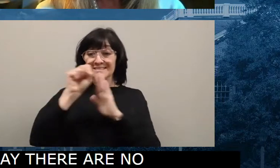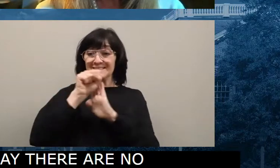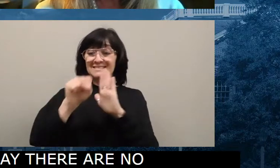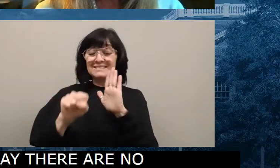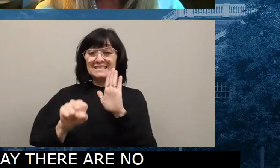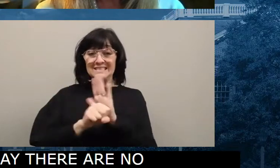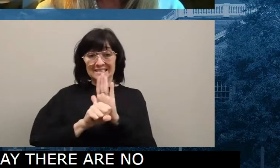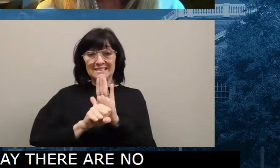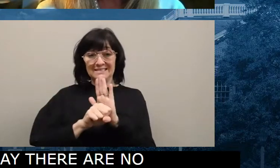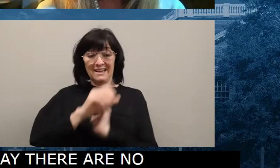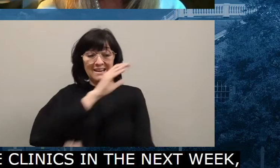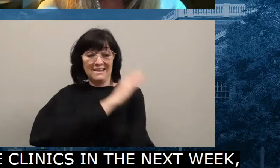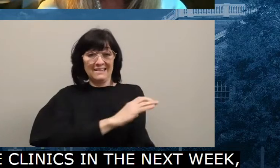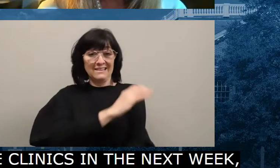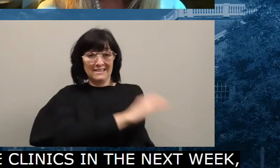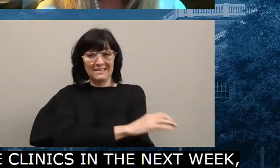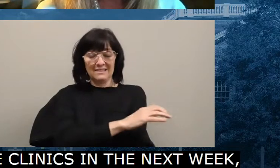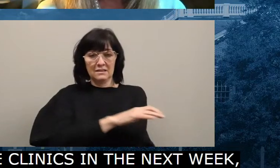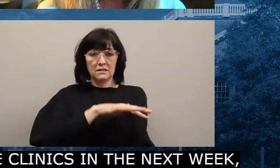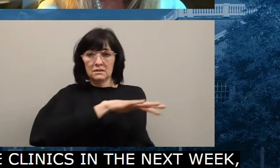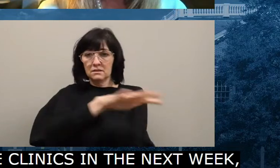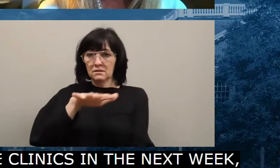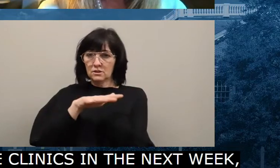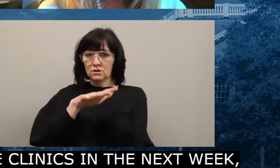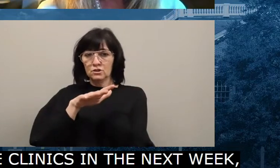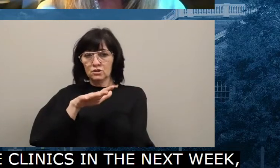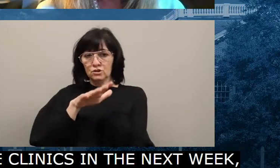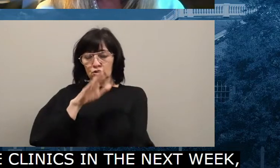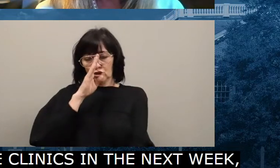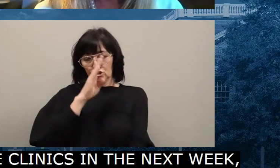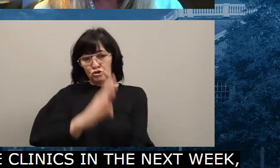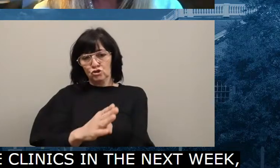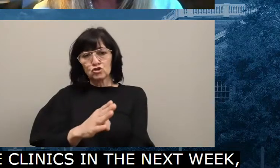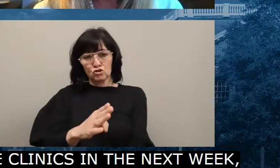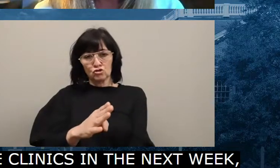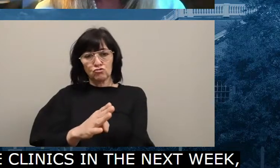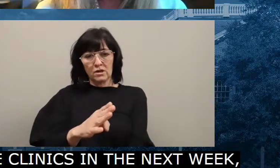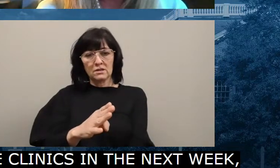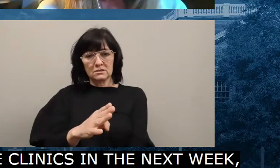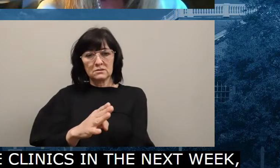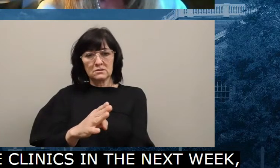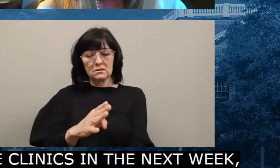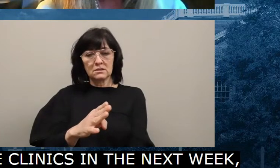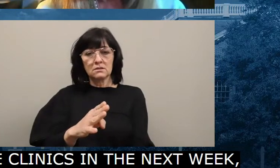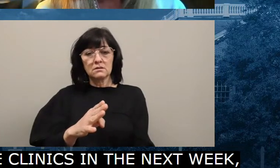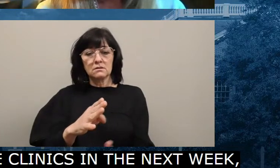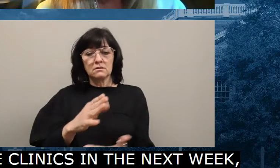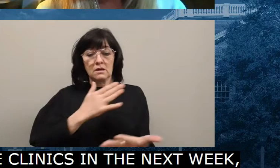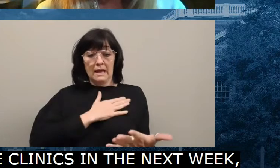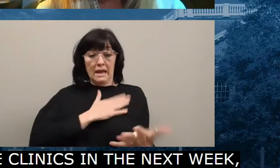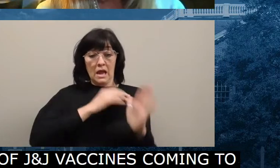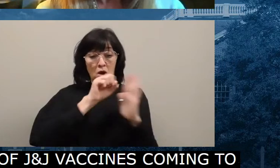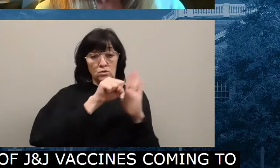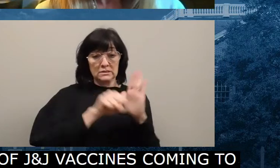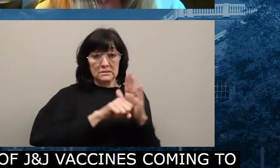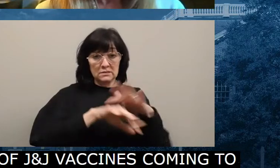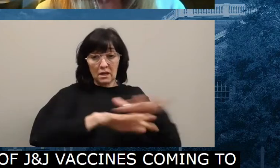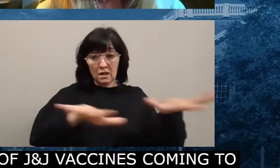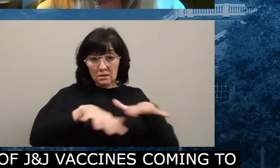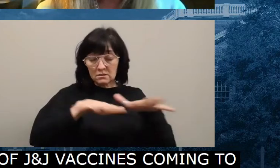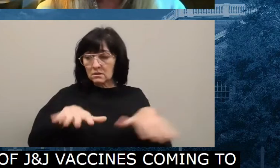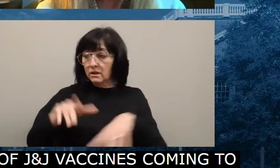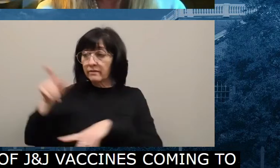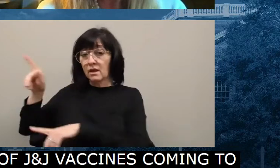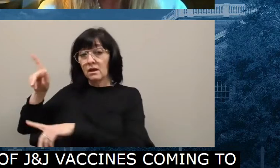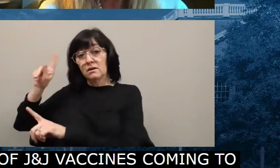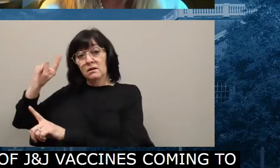were coming to the state directly to the pharmacies. And so it's our expectation that those appointments will have to be canceled. So